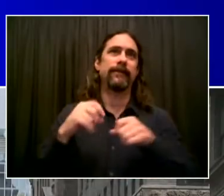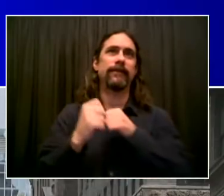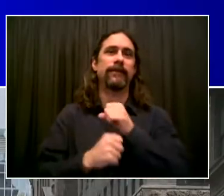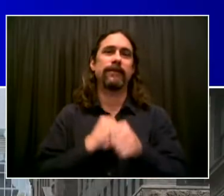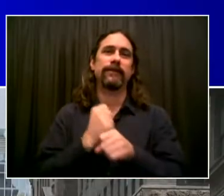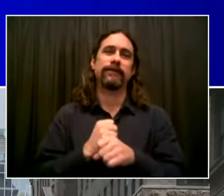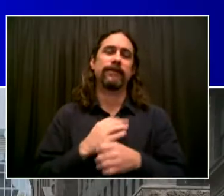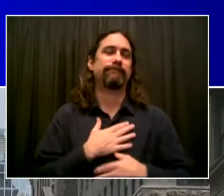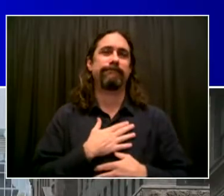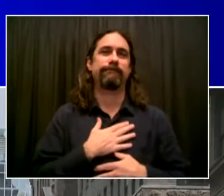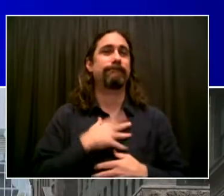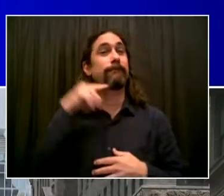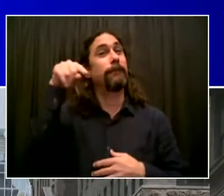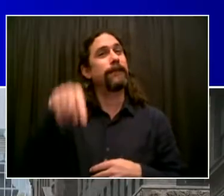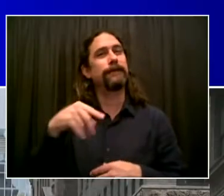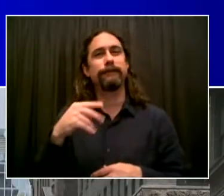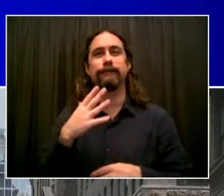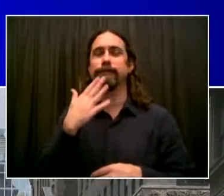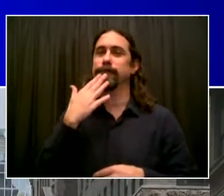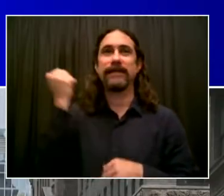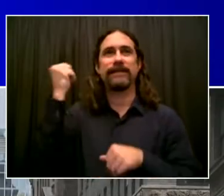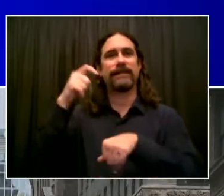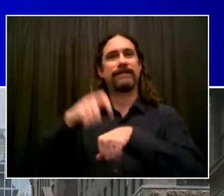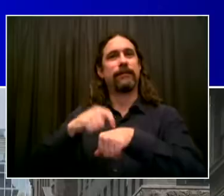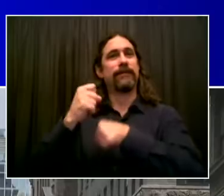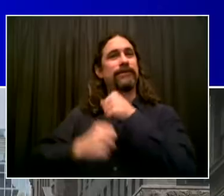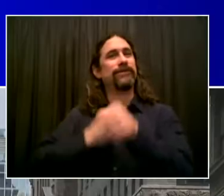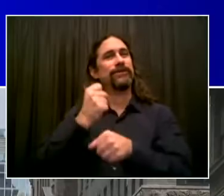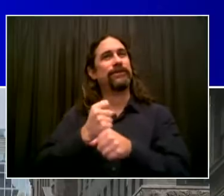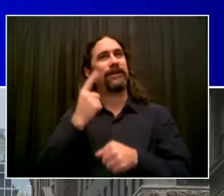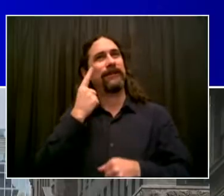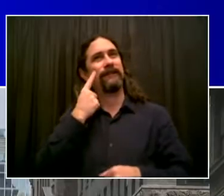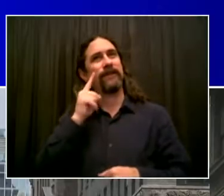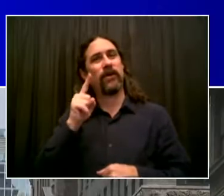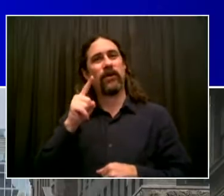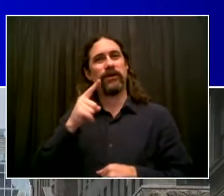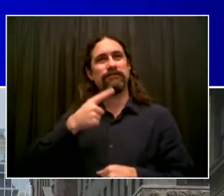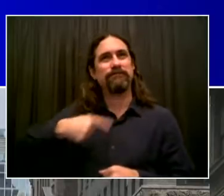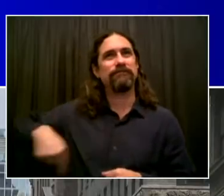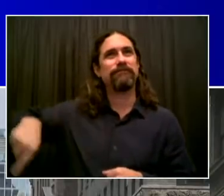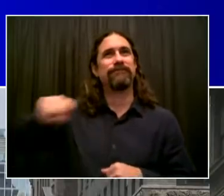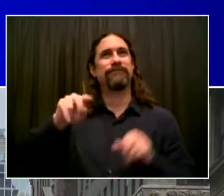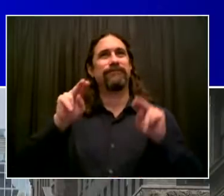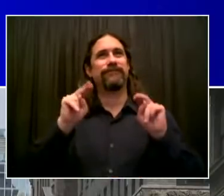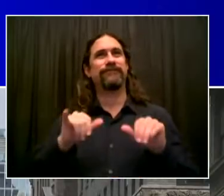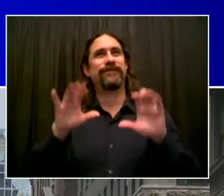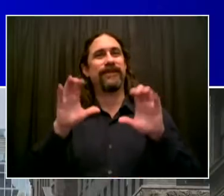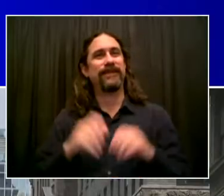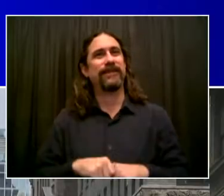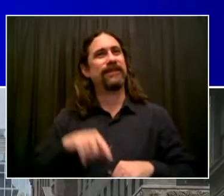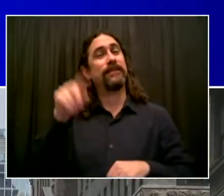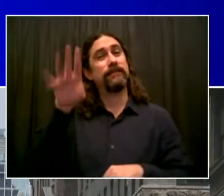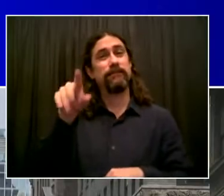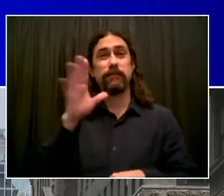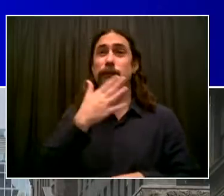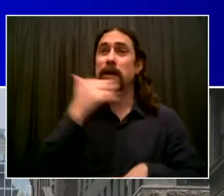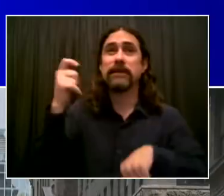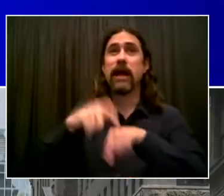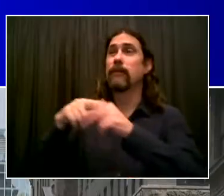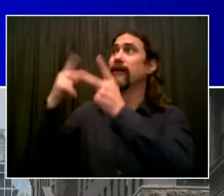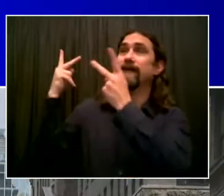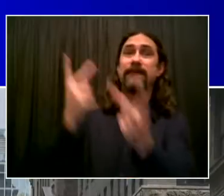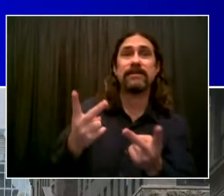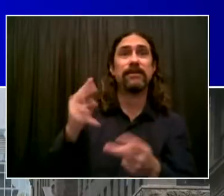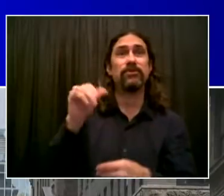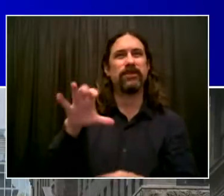A lot of people believe it's the best time to visit, and we're going to see people visiting, coming to see their loved ones. We're going to see a lot of people visiting now, tourists from